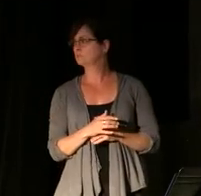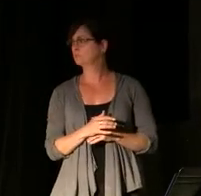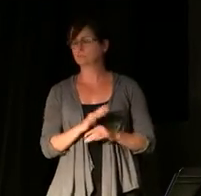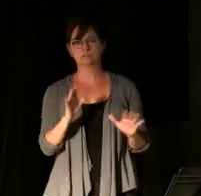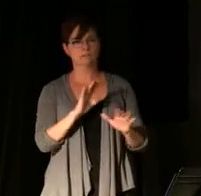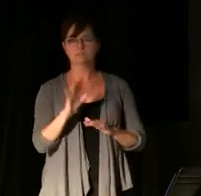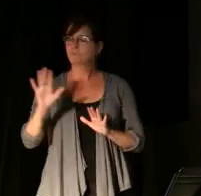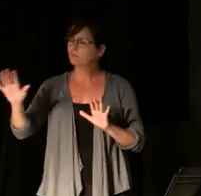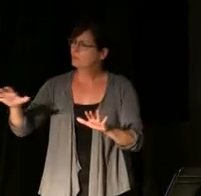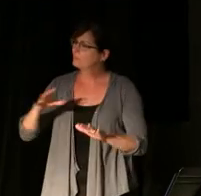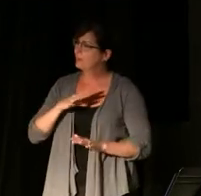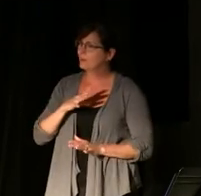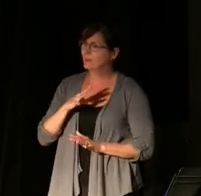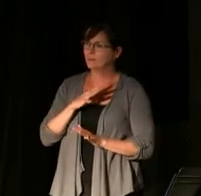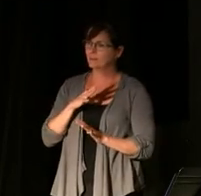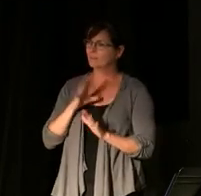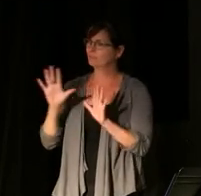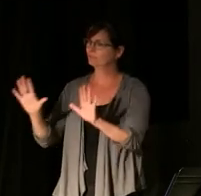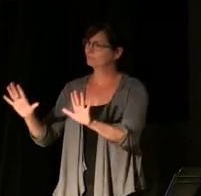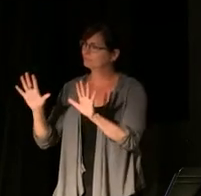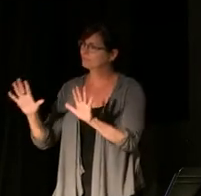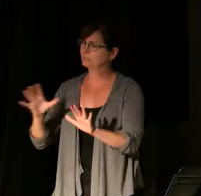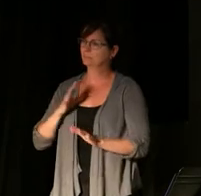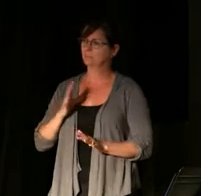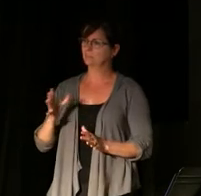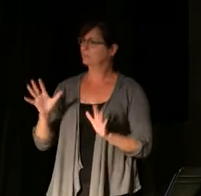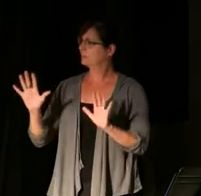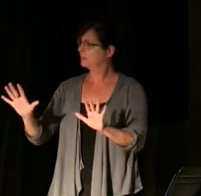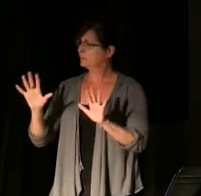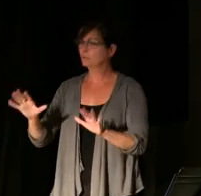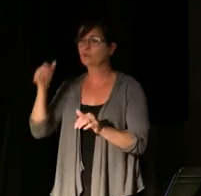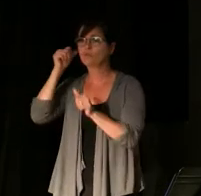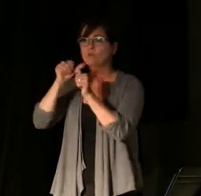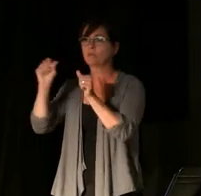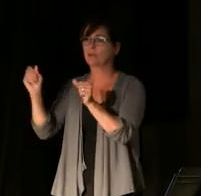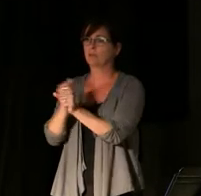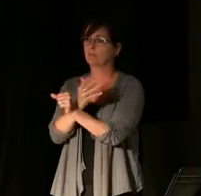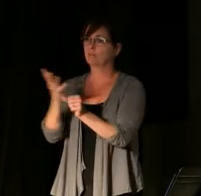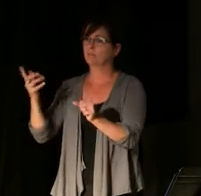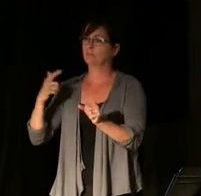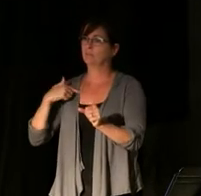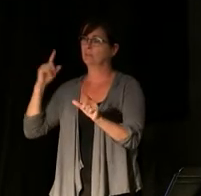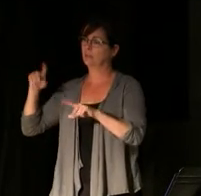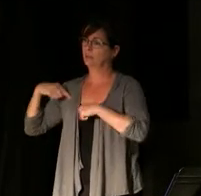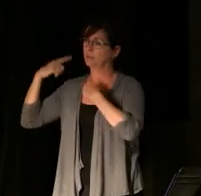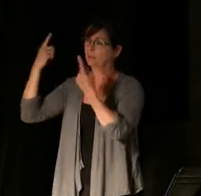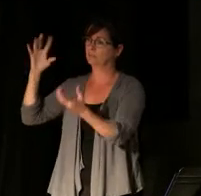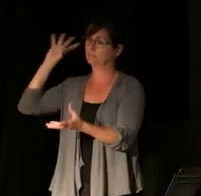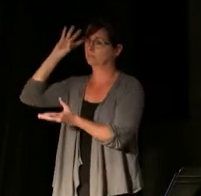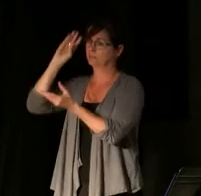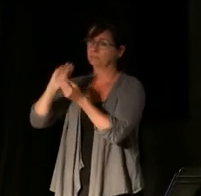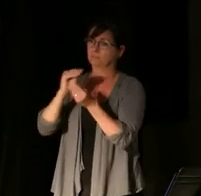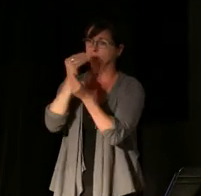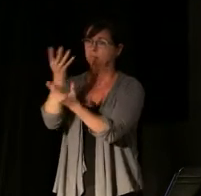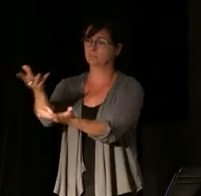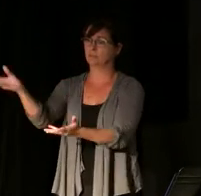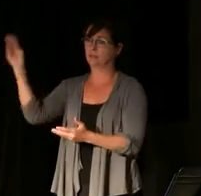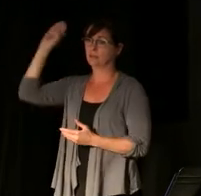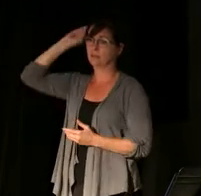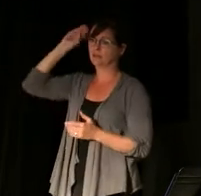You'll do just fine. Just remember all the things I told you. You'll do